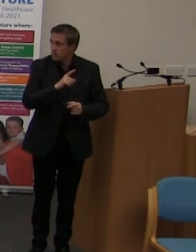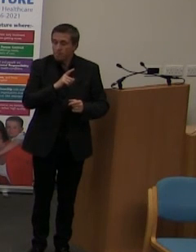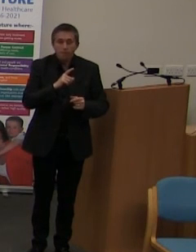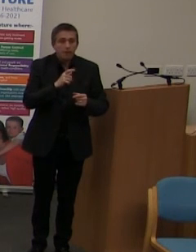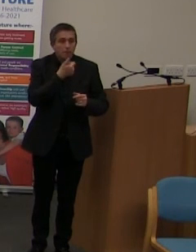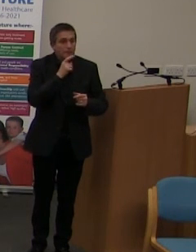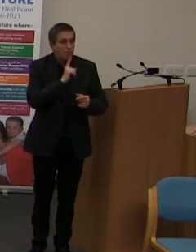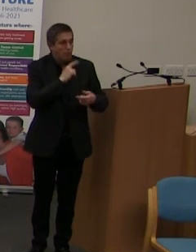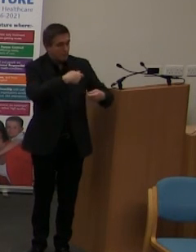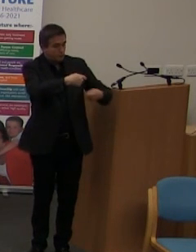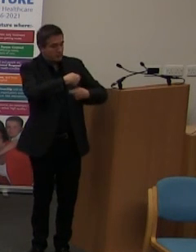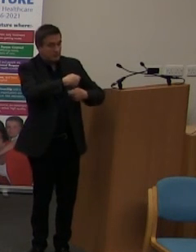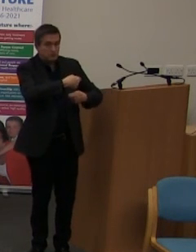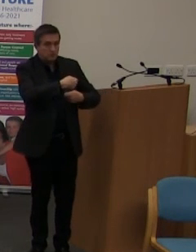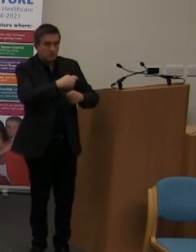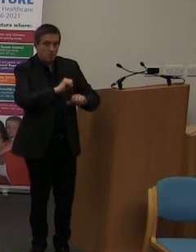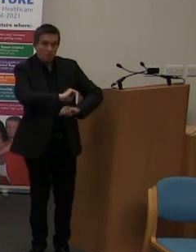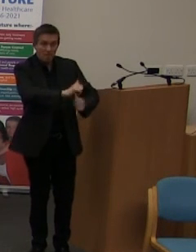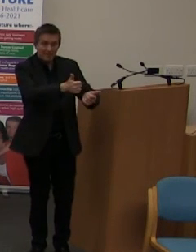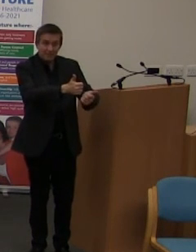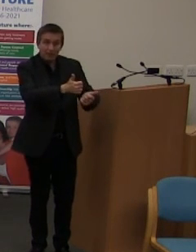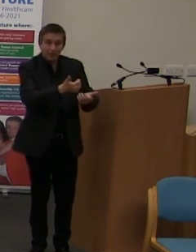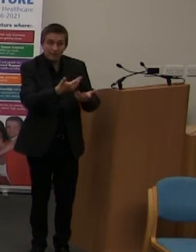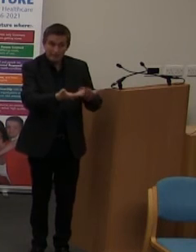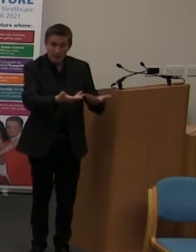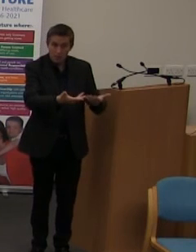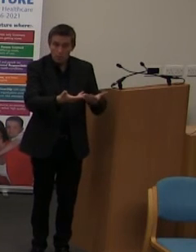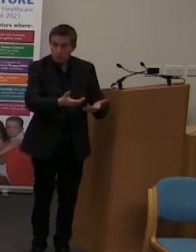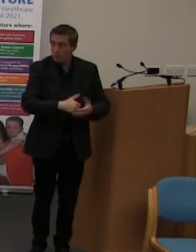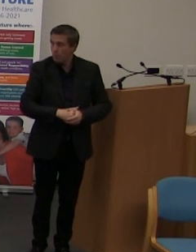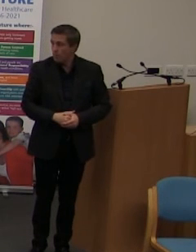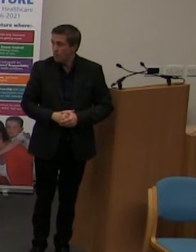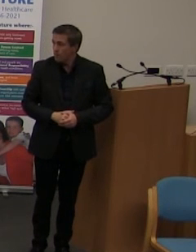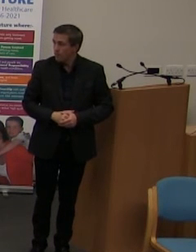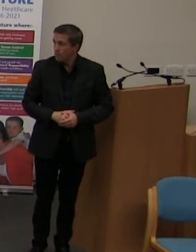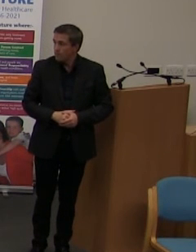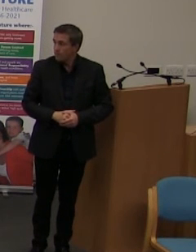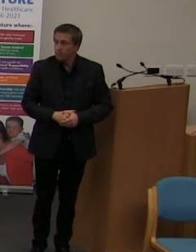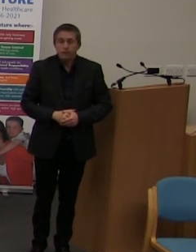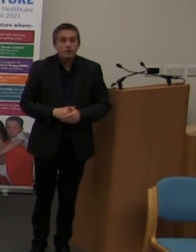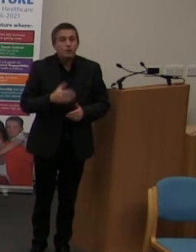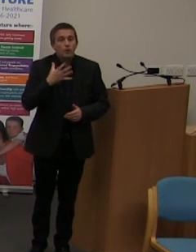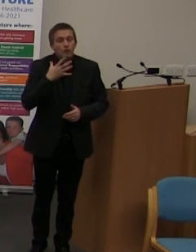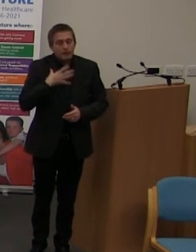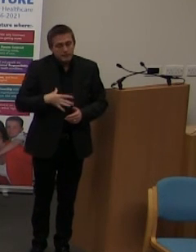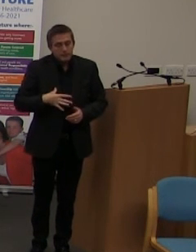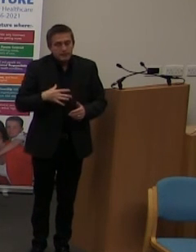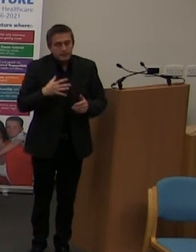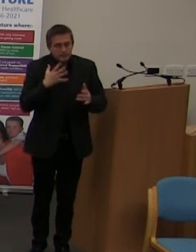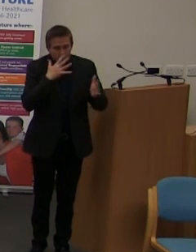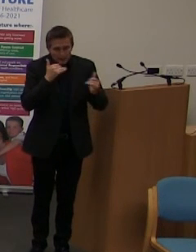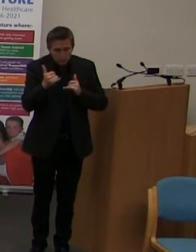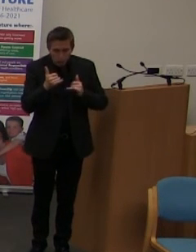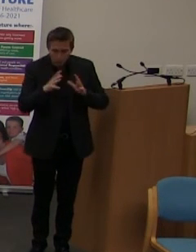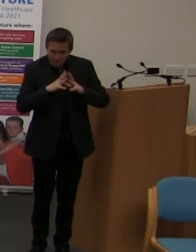ways people are treated are actually providing better outcomes. So it's also about making sure that those things aren't just done in a monetary